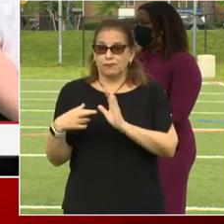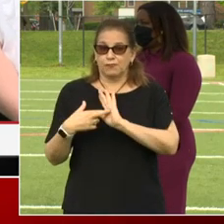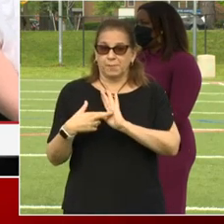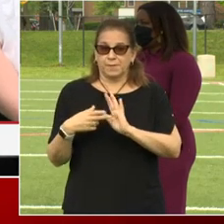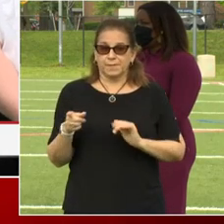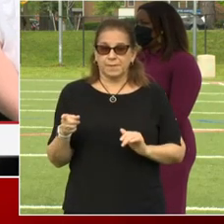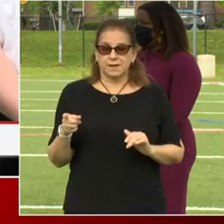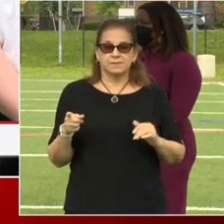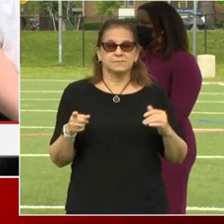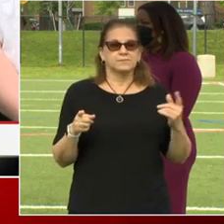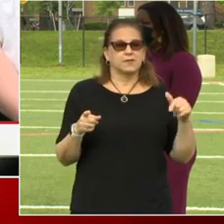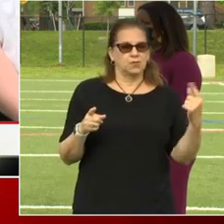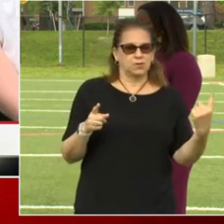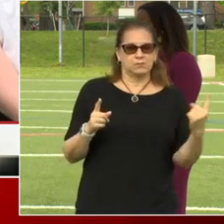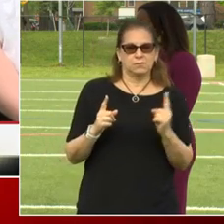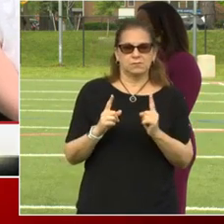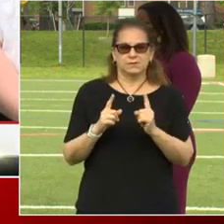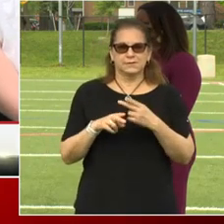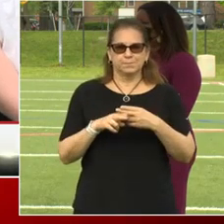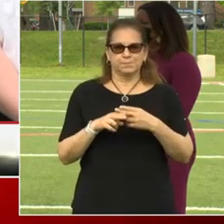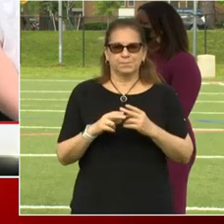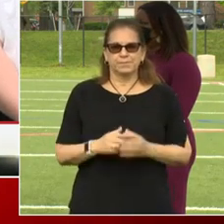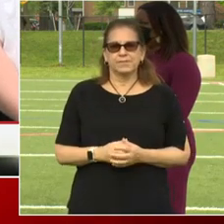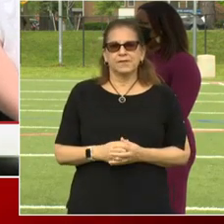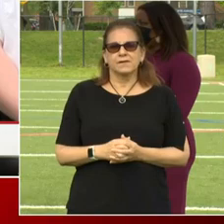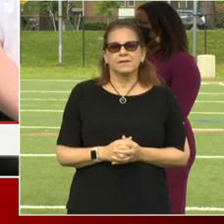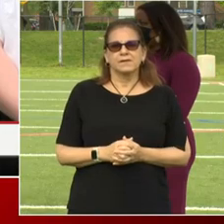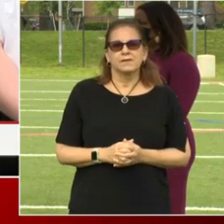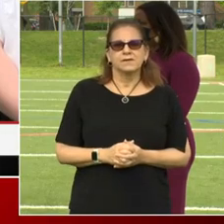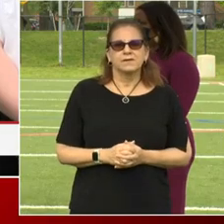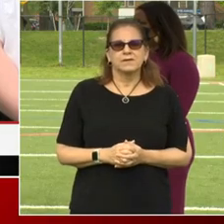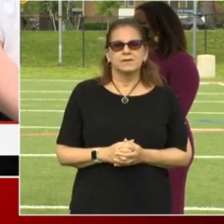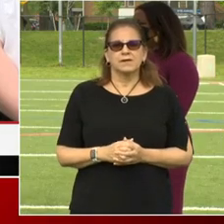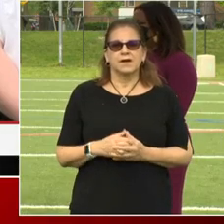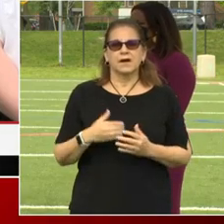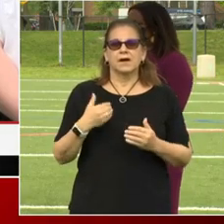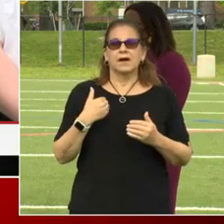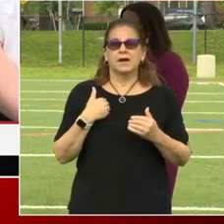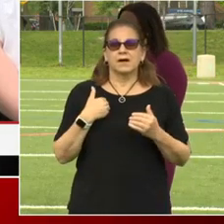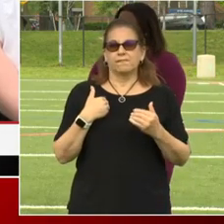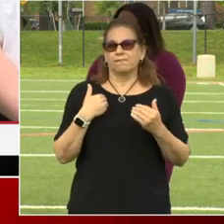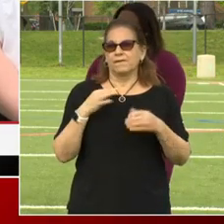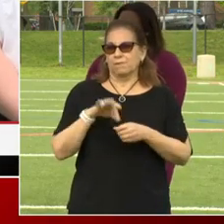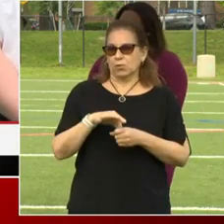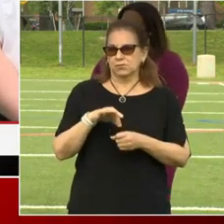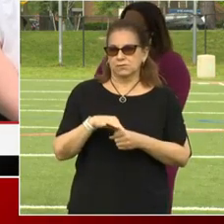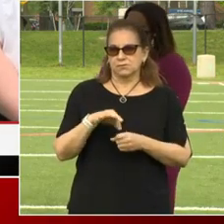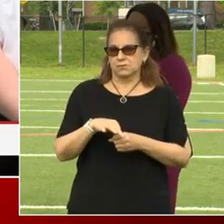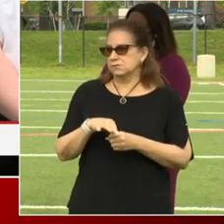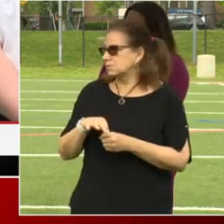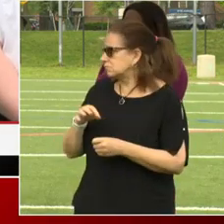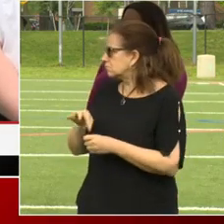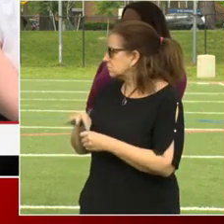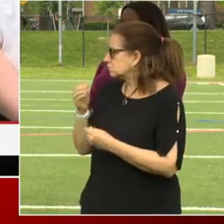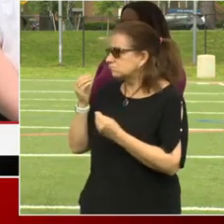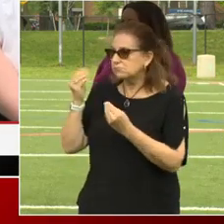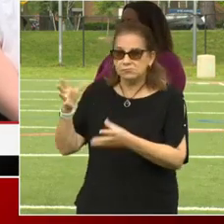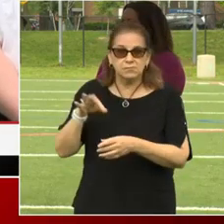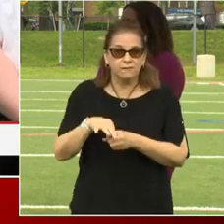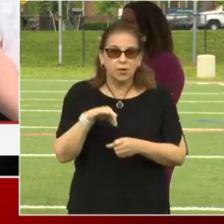We also are going to have a very close vote, Chief, on your confirmation. I expect it'll be